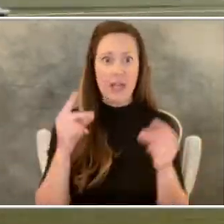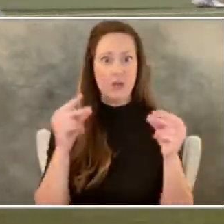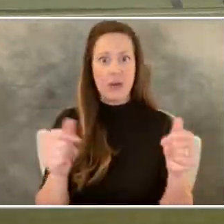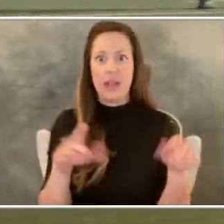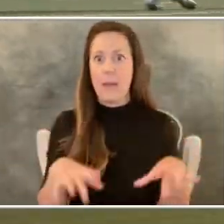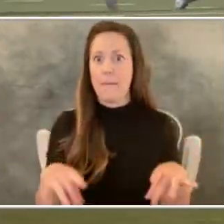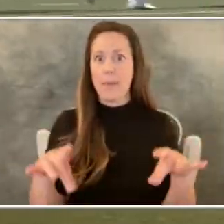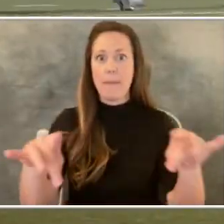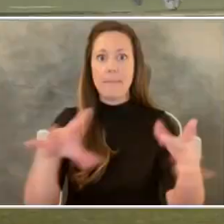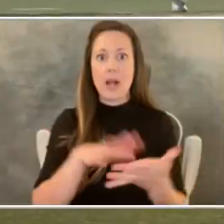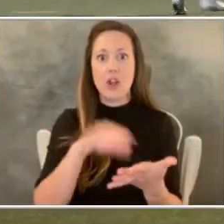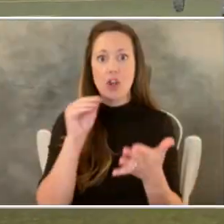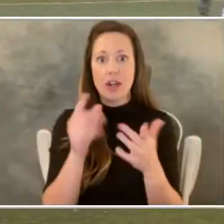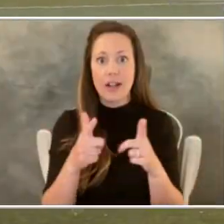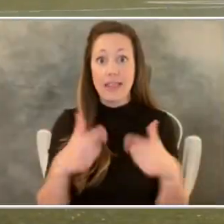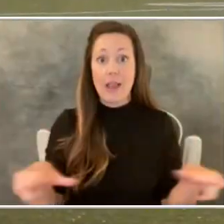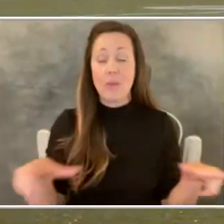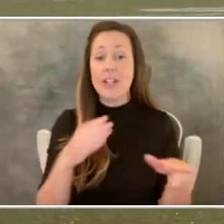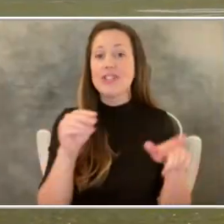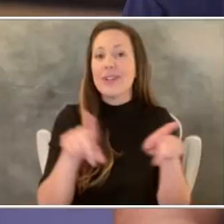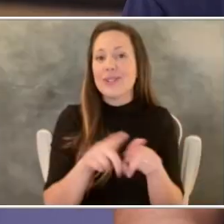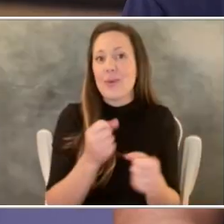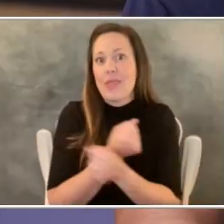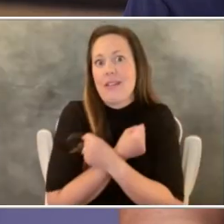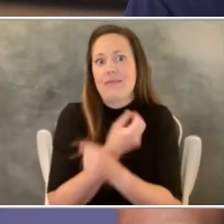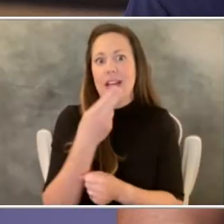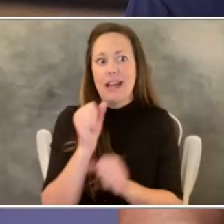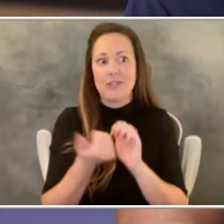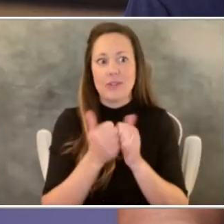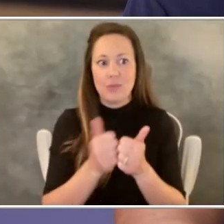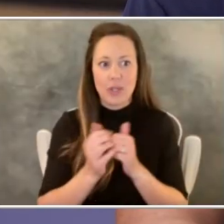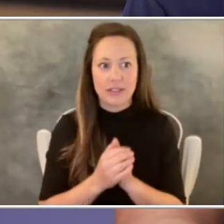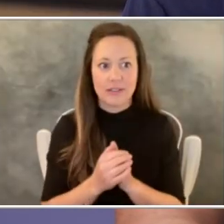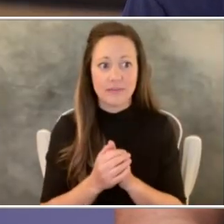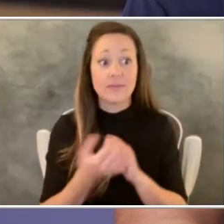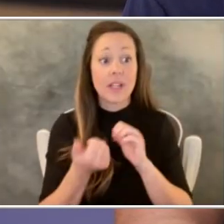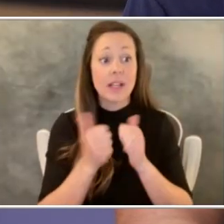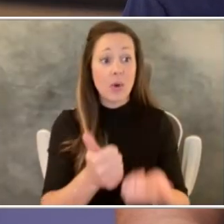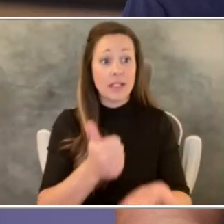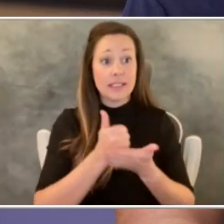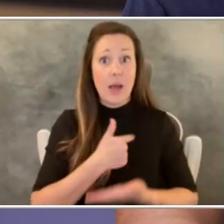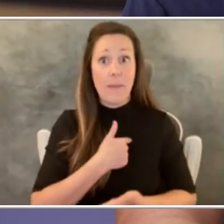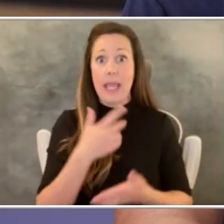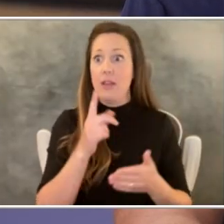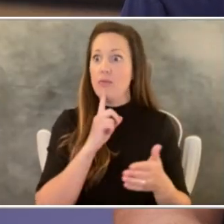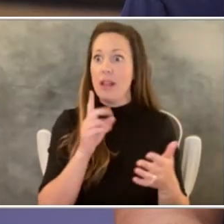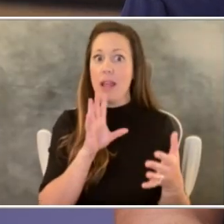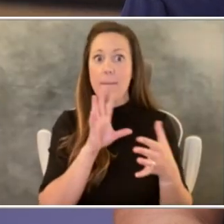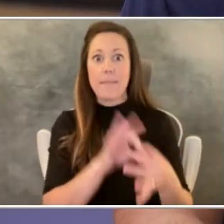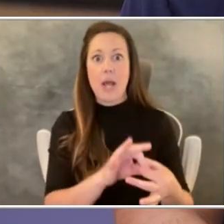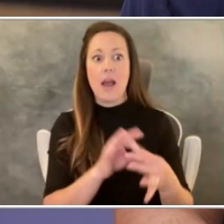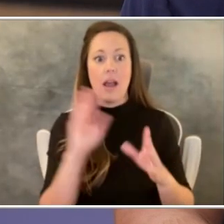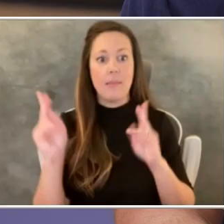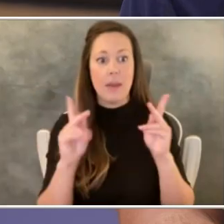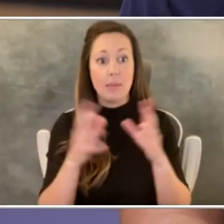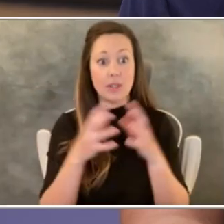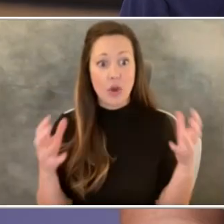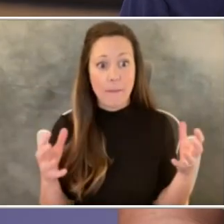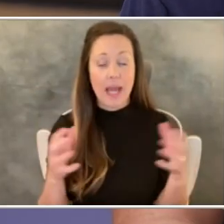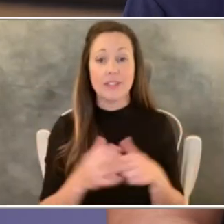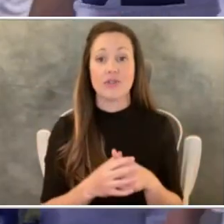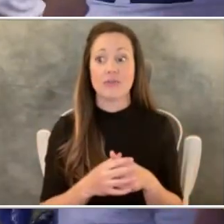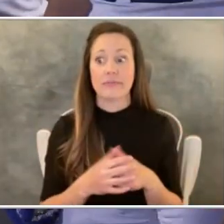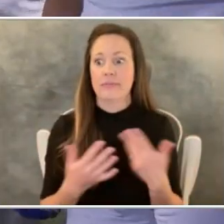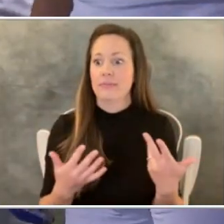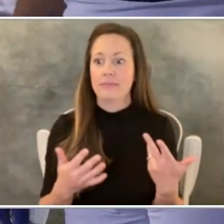high school sports. Sports helped me bond with people so much that it makes my